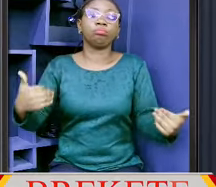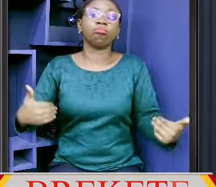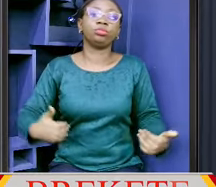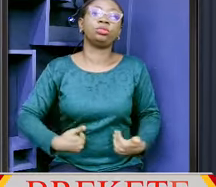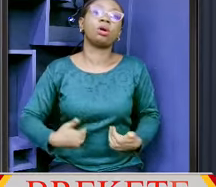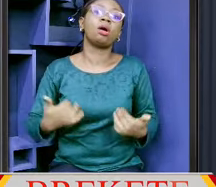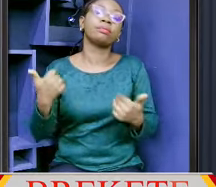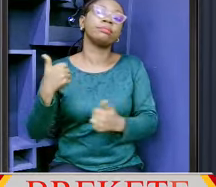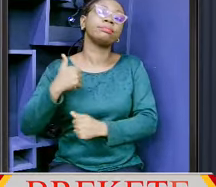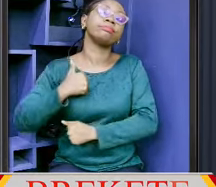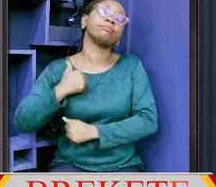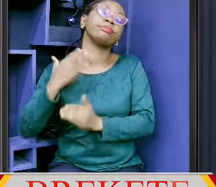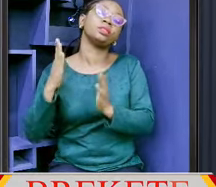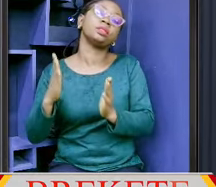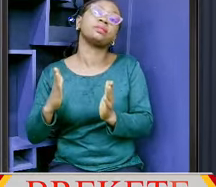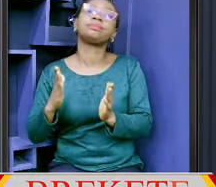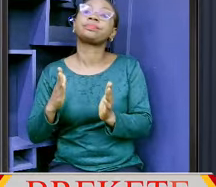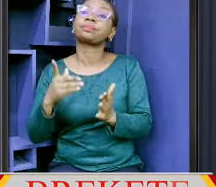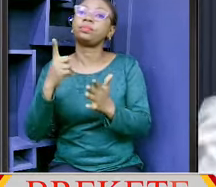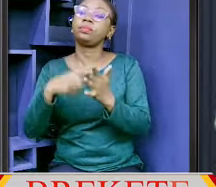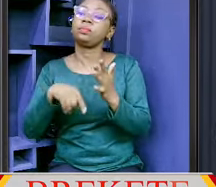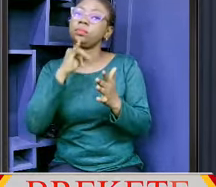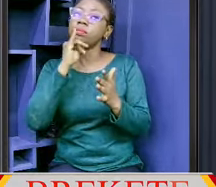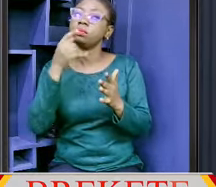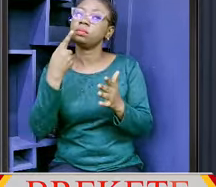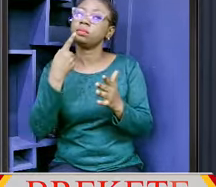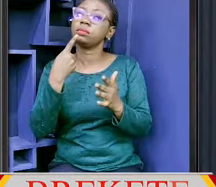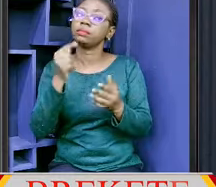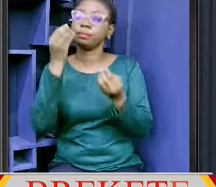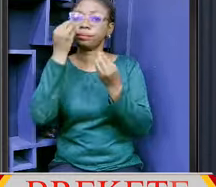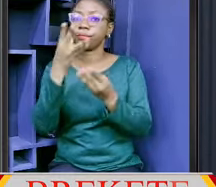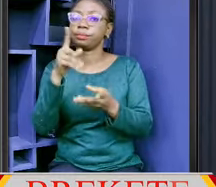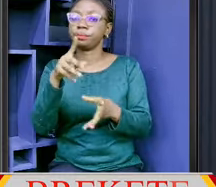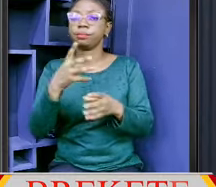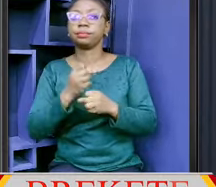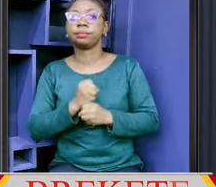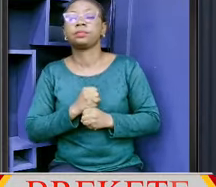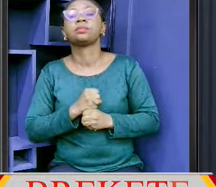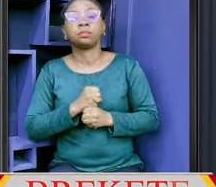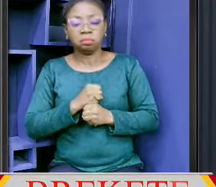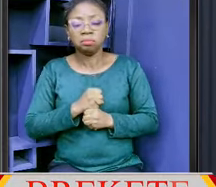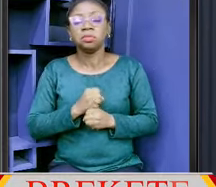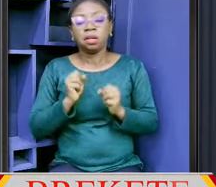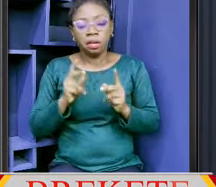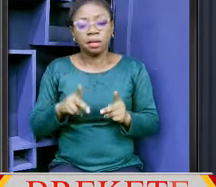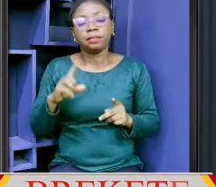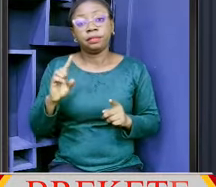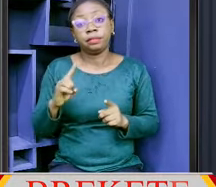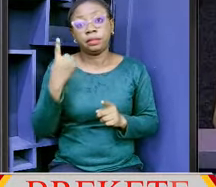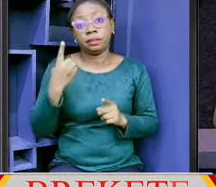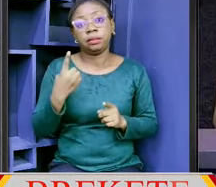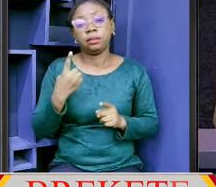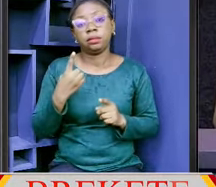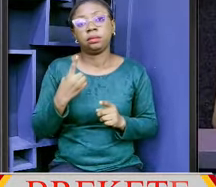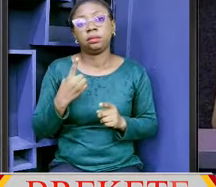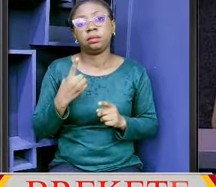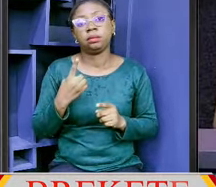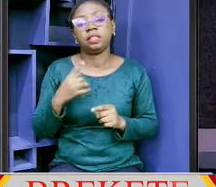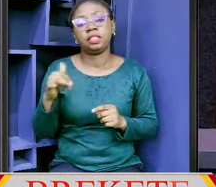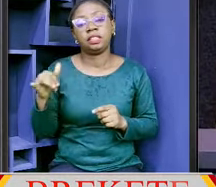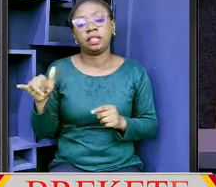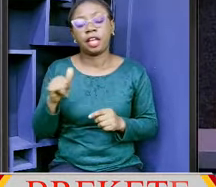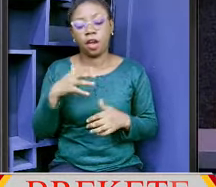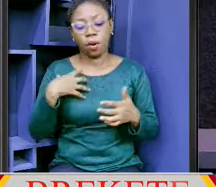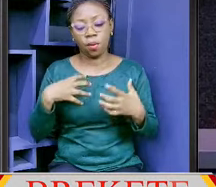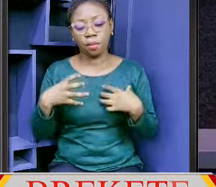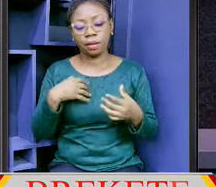So waiting be the update where you receive. Okay, first Ordinary President, be say, the complaint say they